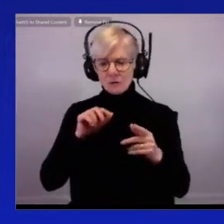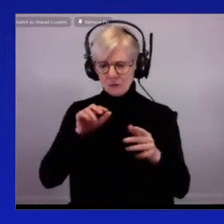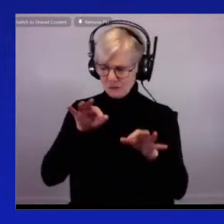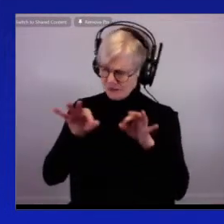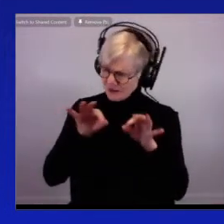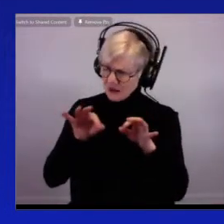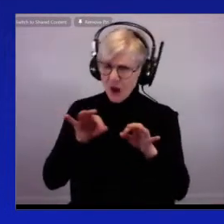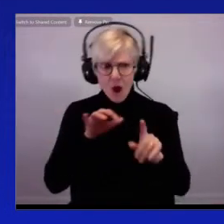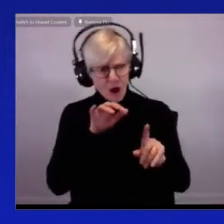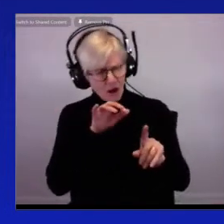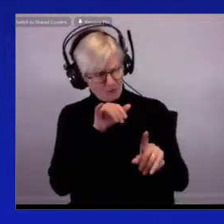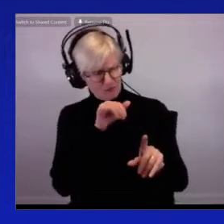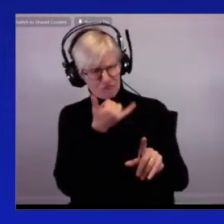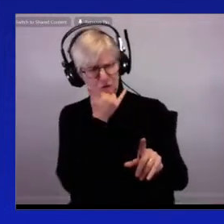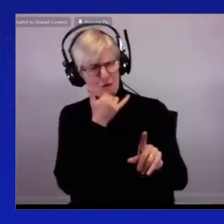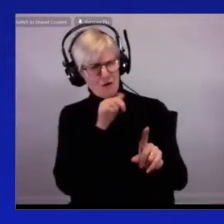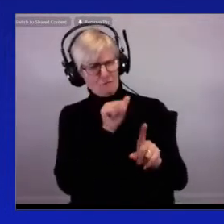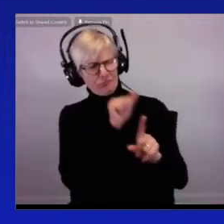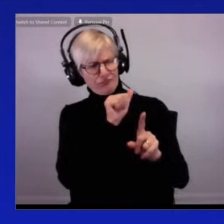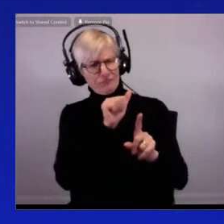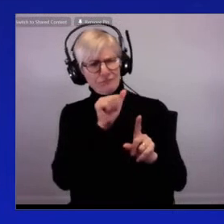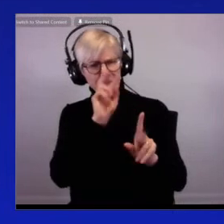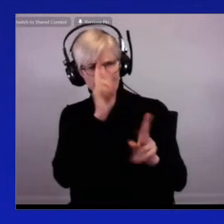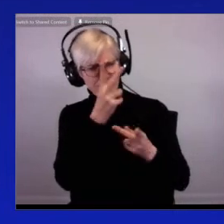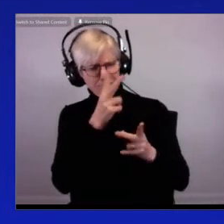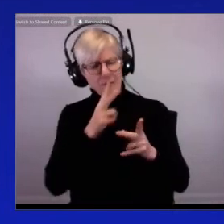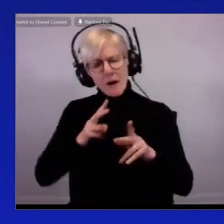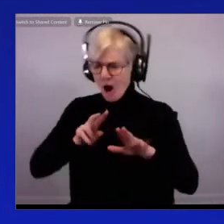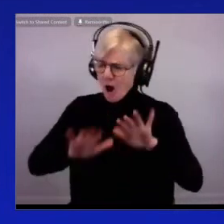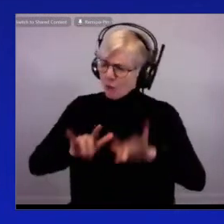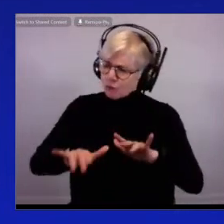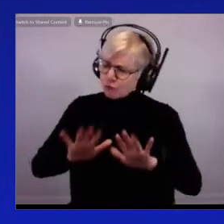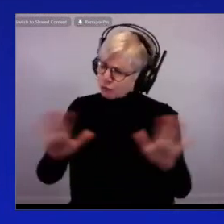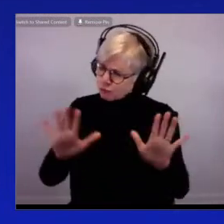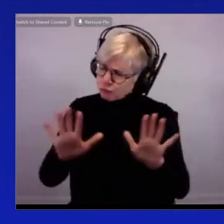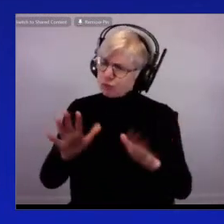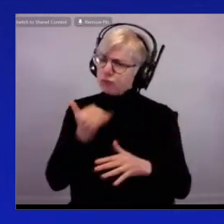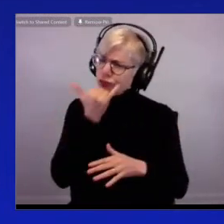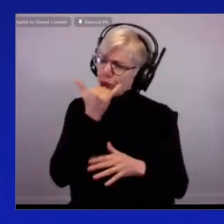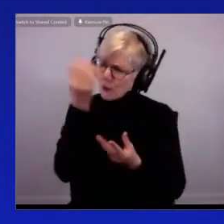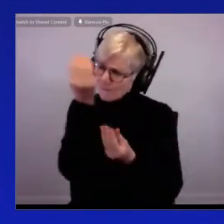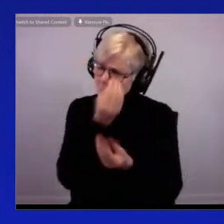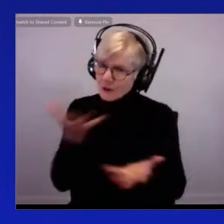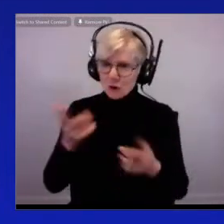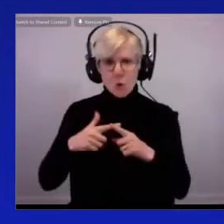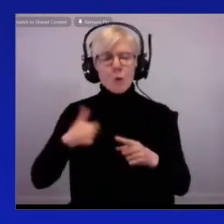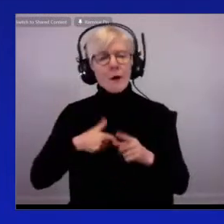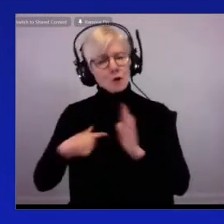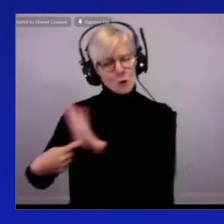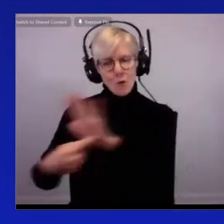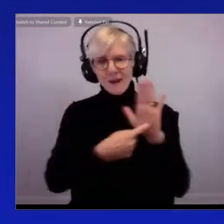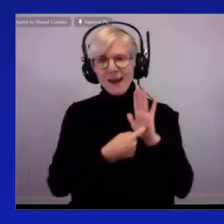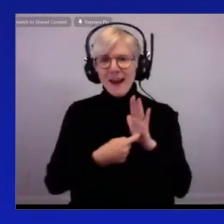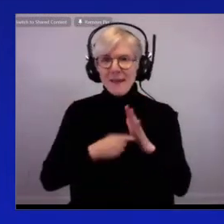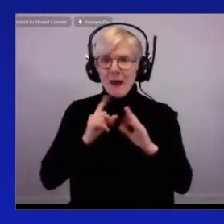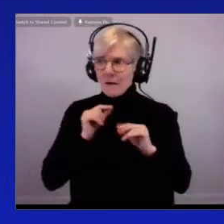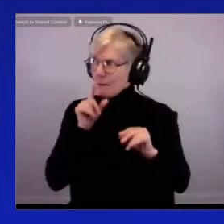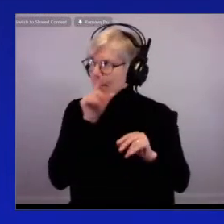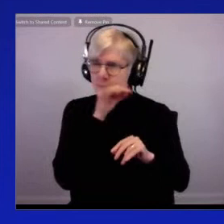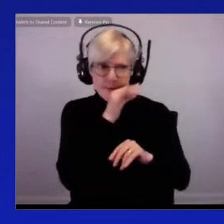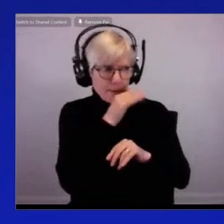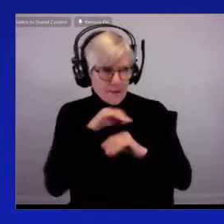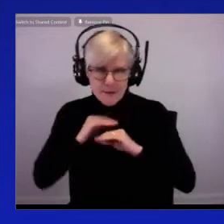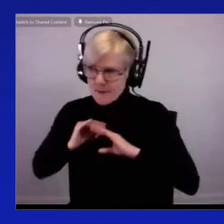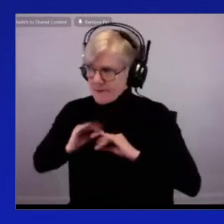it out when warranted. So we are doing that to address the idea that there's a conspiracy behind